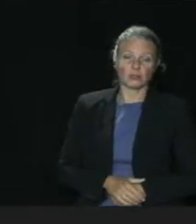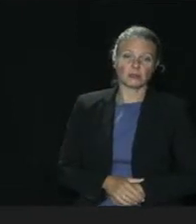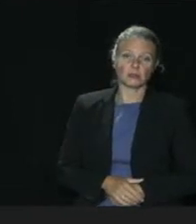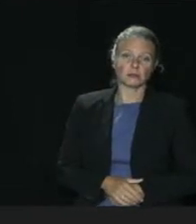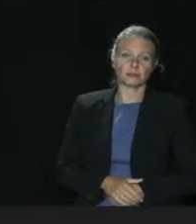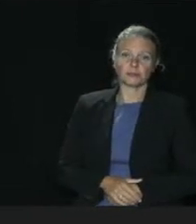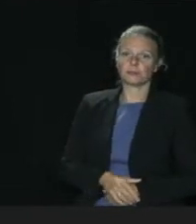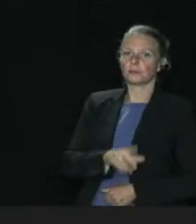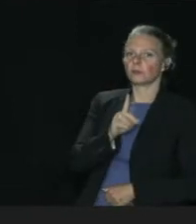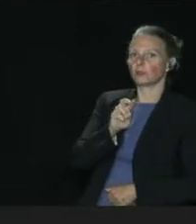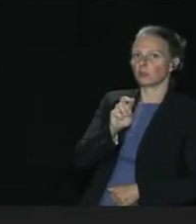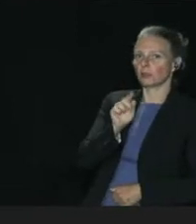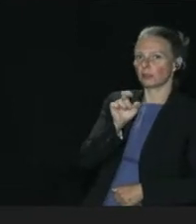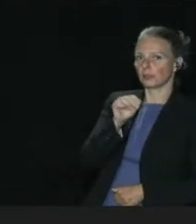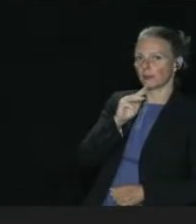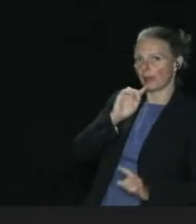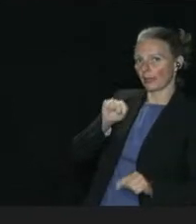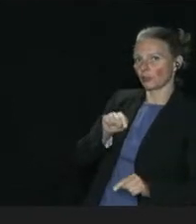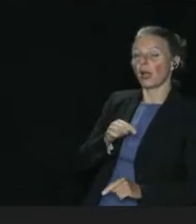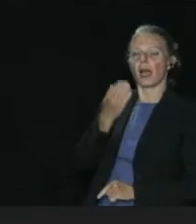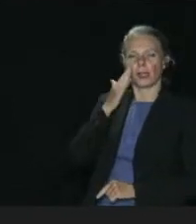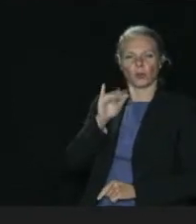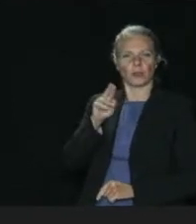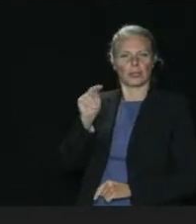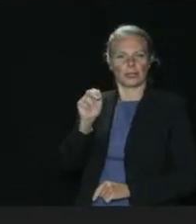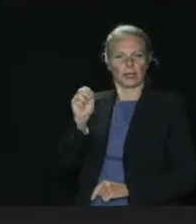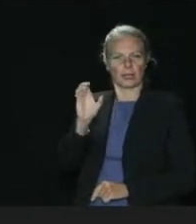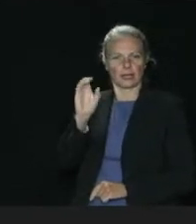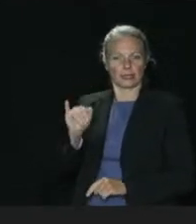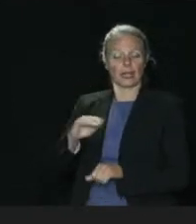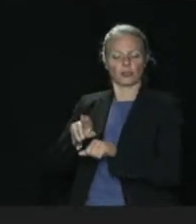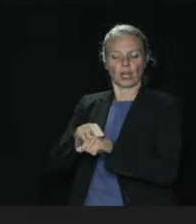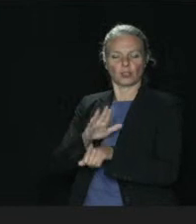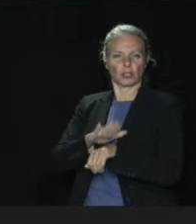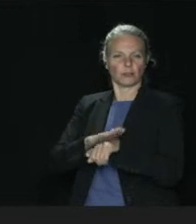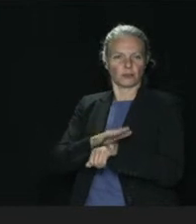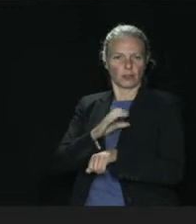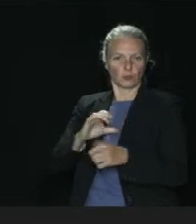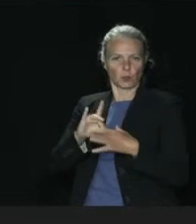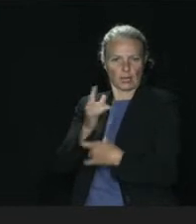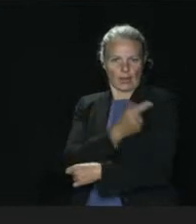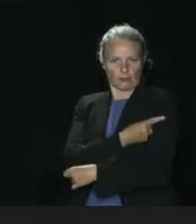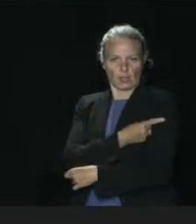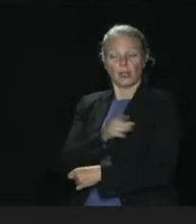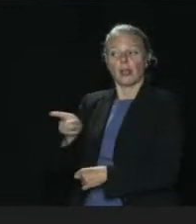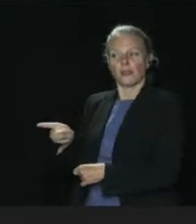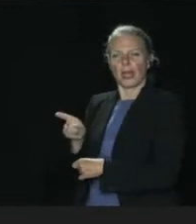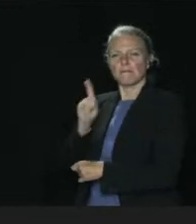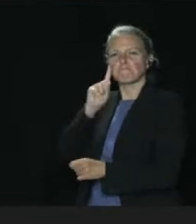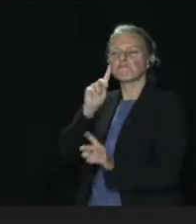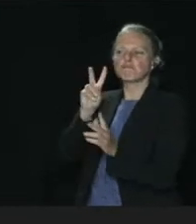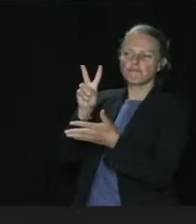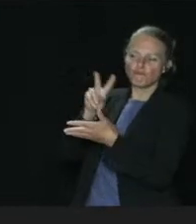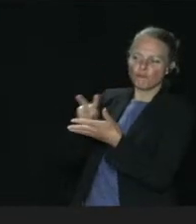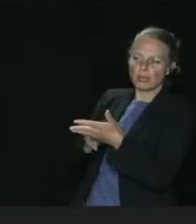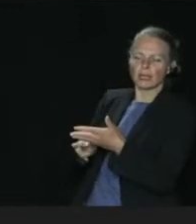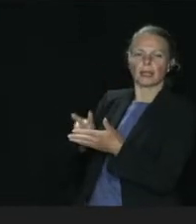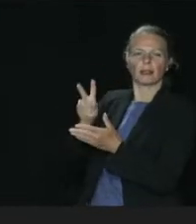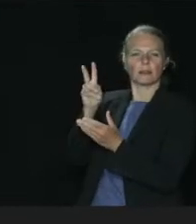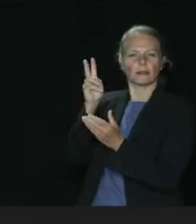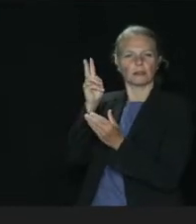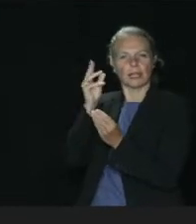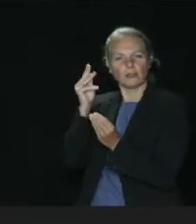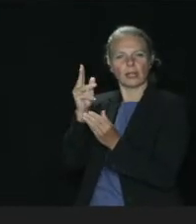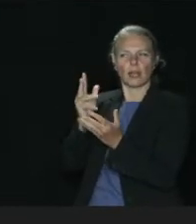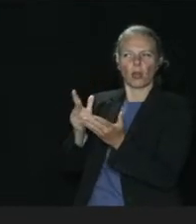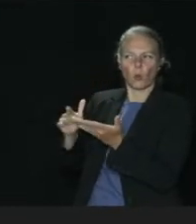Well, I know that the National Advisory Committee on Immunization is looking at and following the data on all of